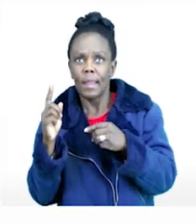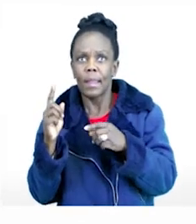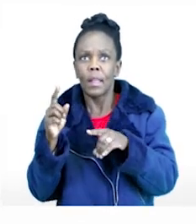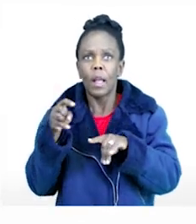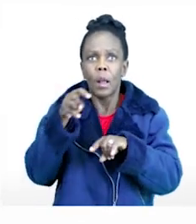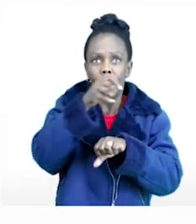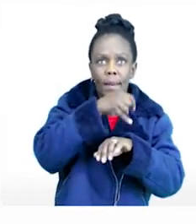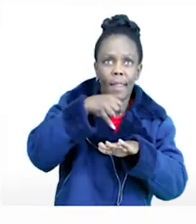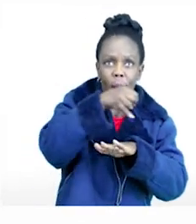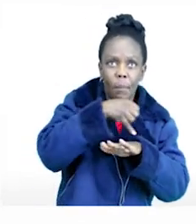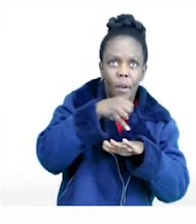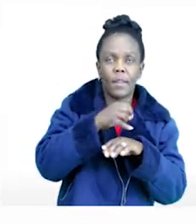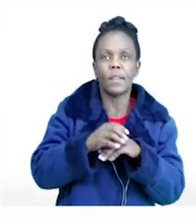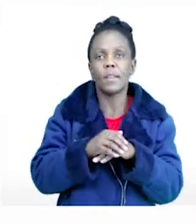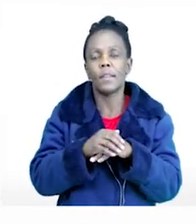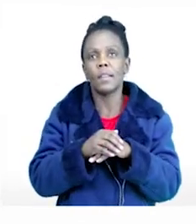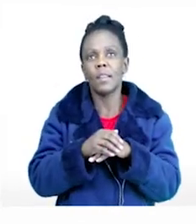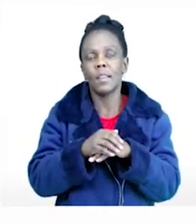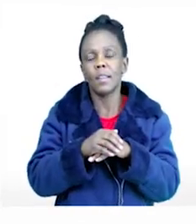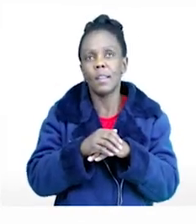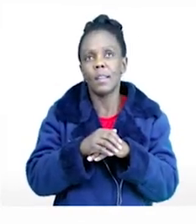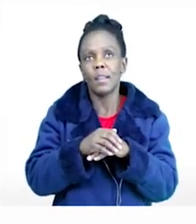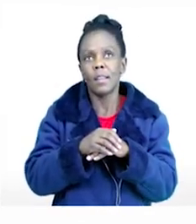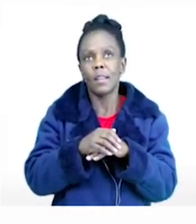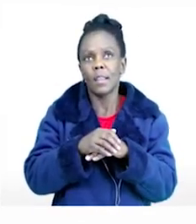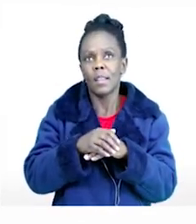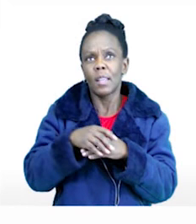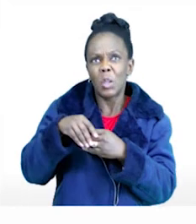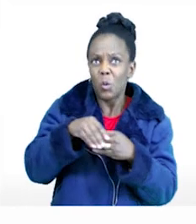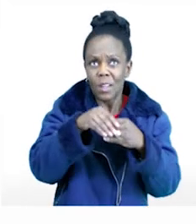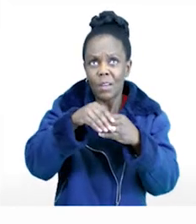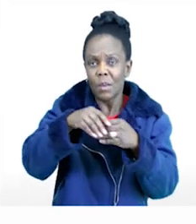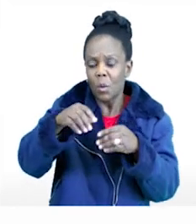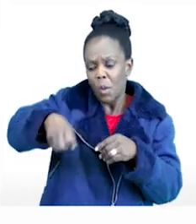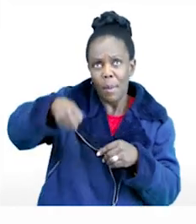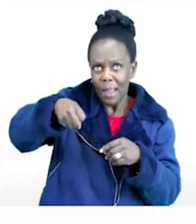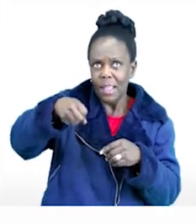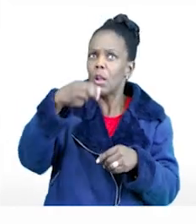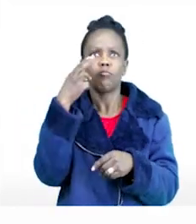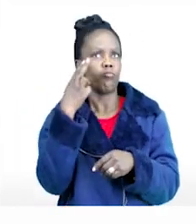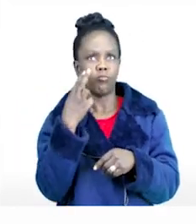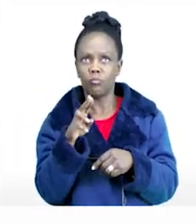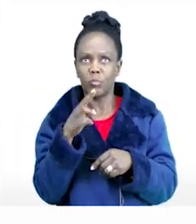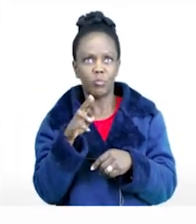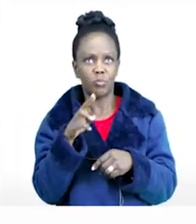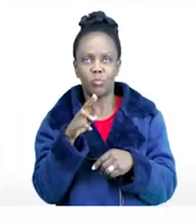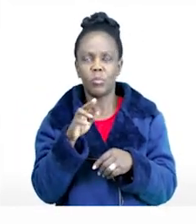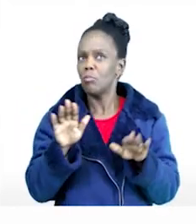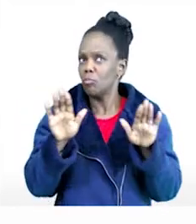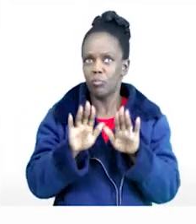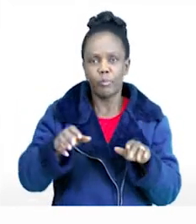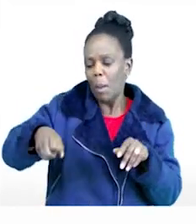place. Can you use a bucket to get to town? No, we can't. So please don't color the